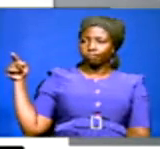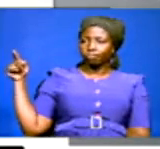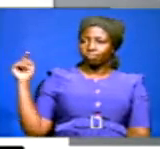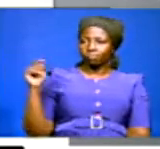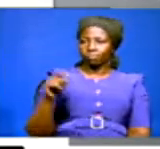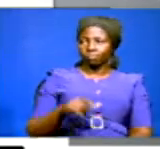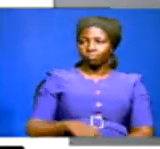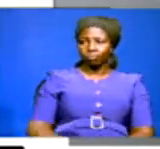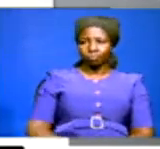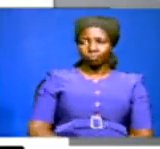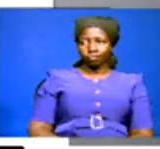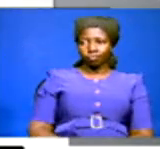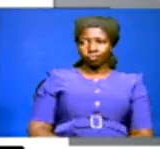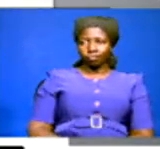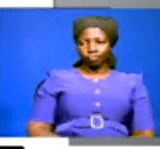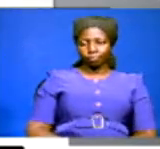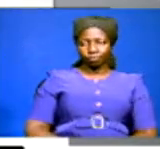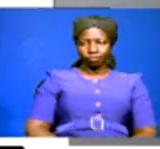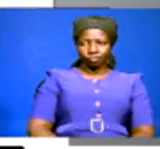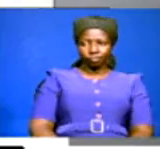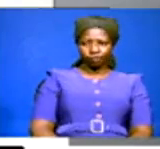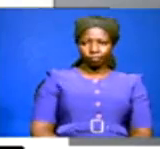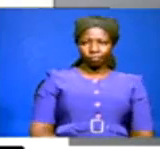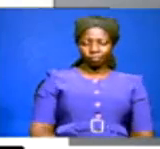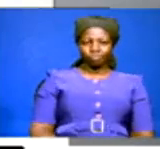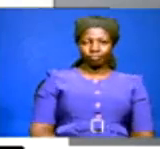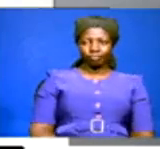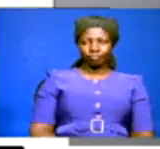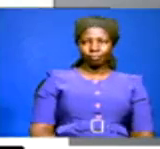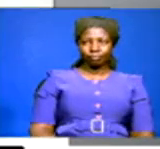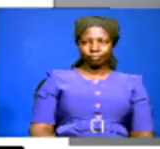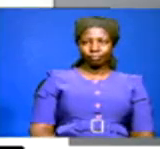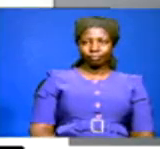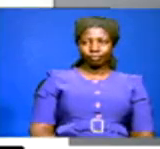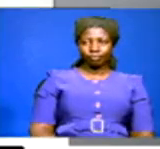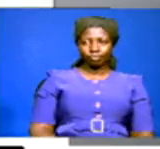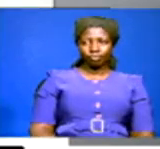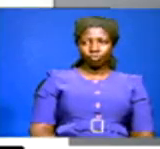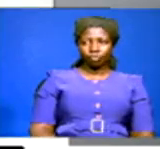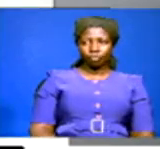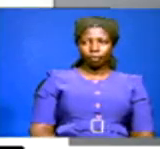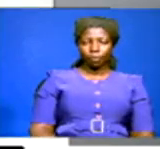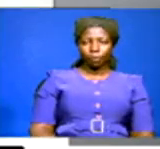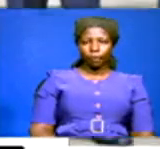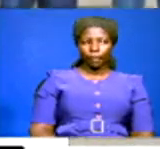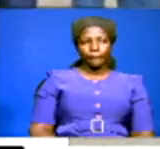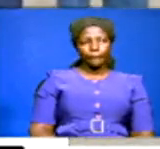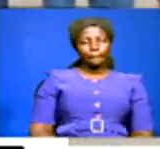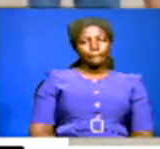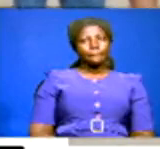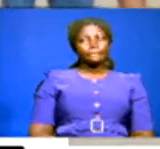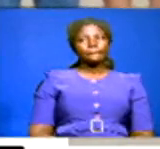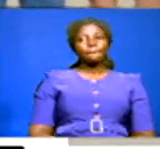Alice Wagodhi, Mary Muyandi, Stephen Oundo, Mucha Mlingo, and Michael Munene.